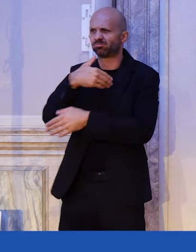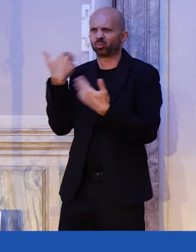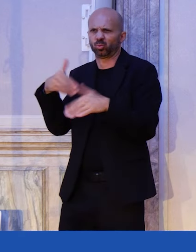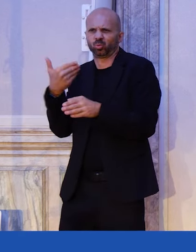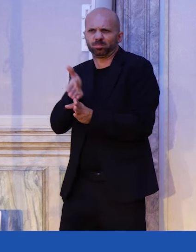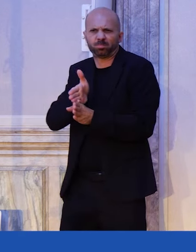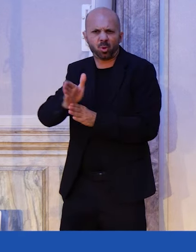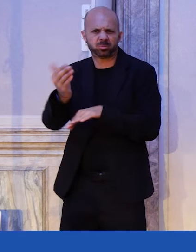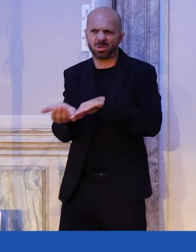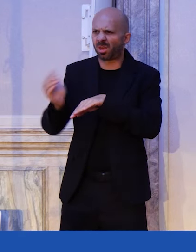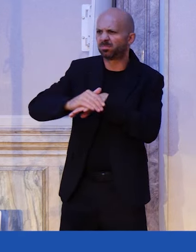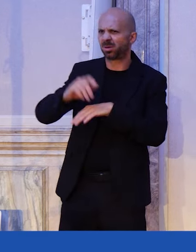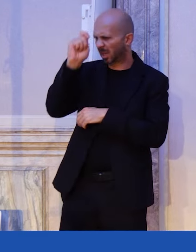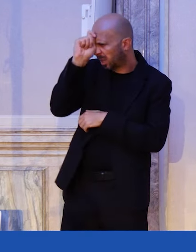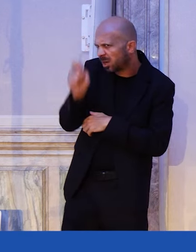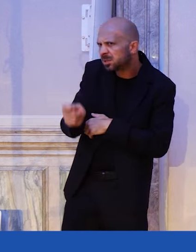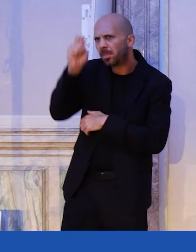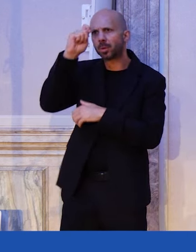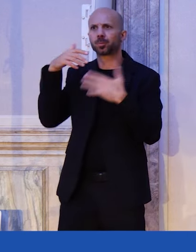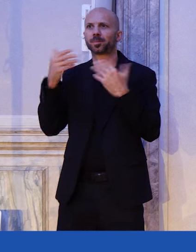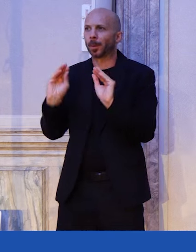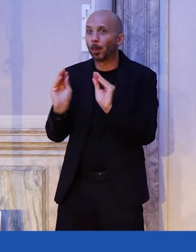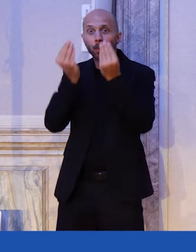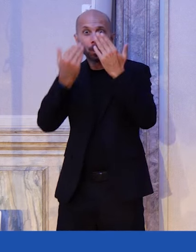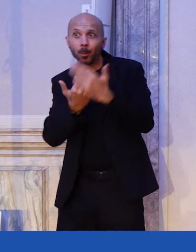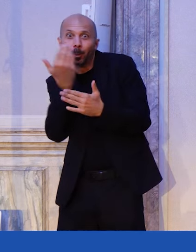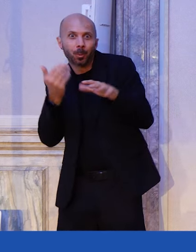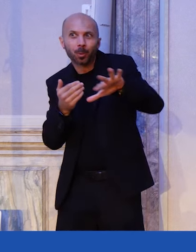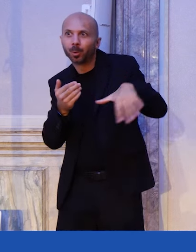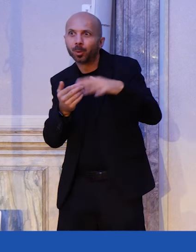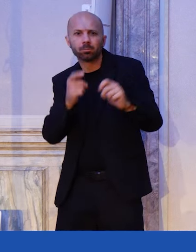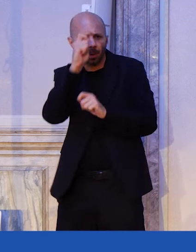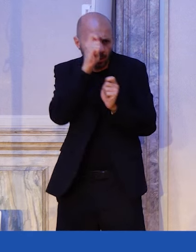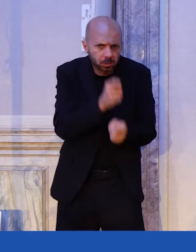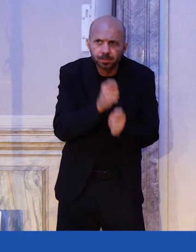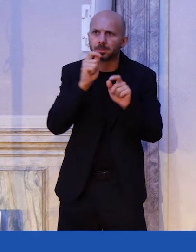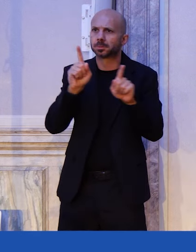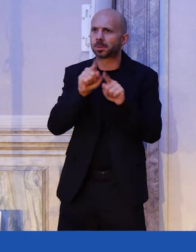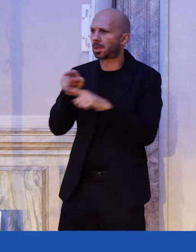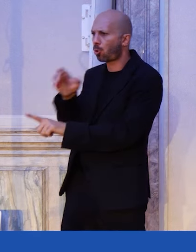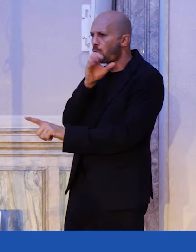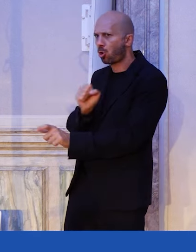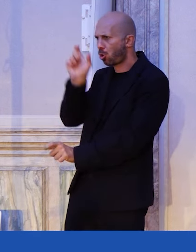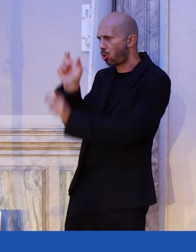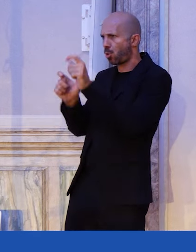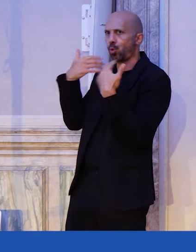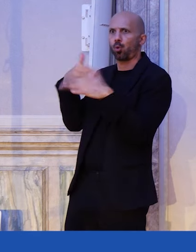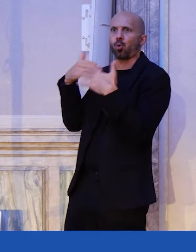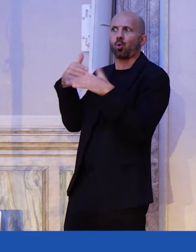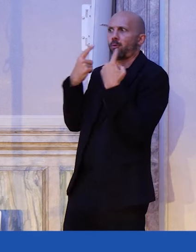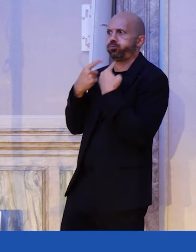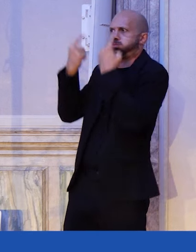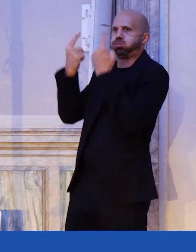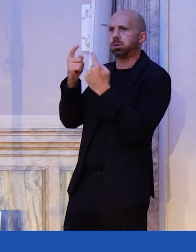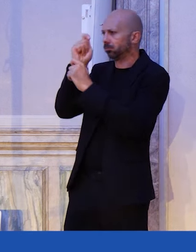and respect both in the case of very young emerging composers and with great renowned